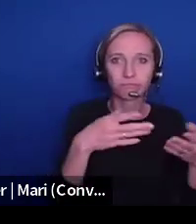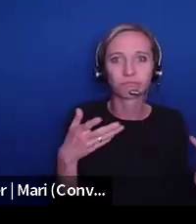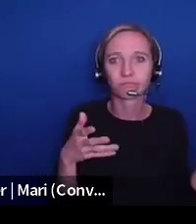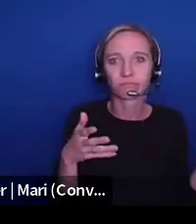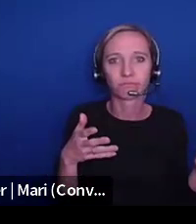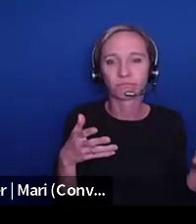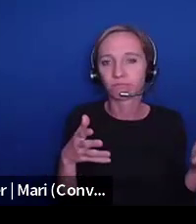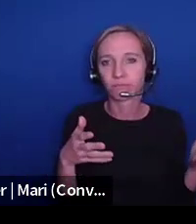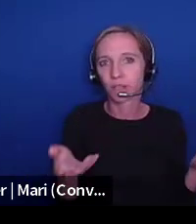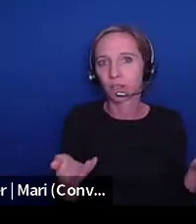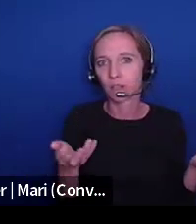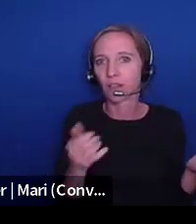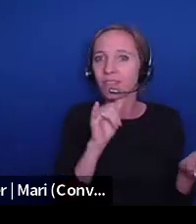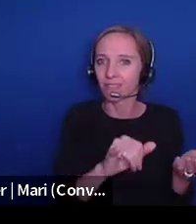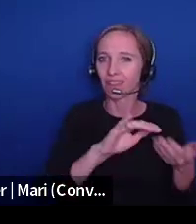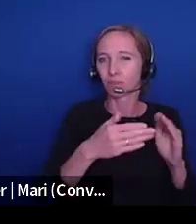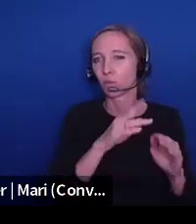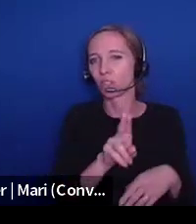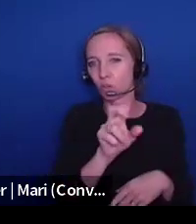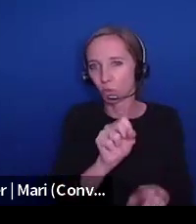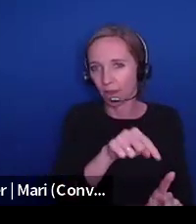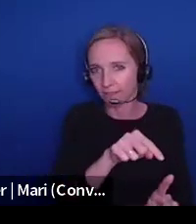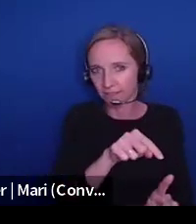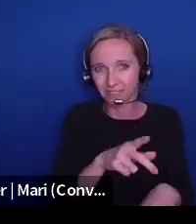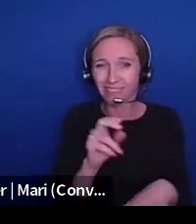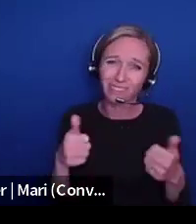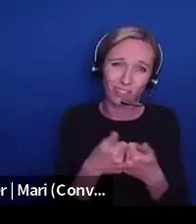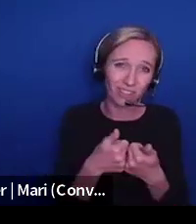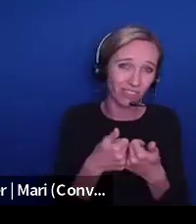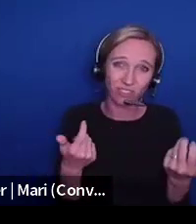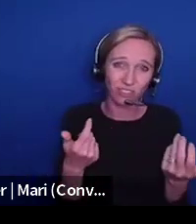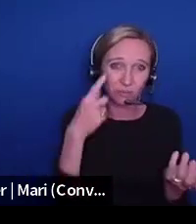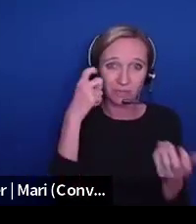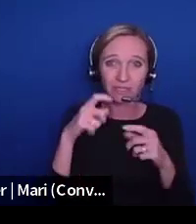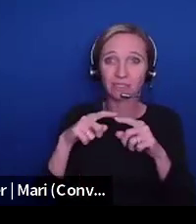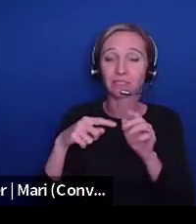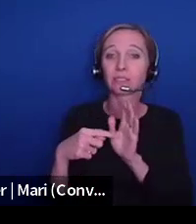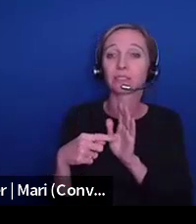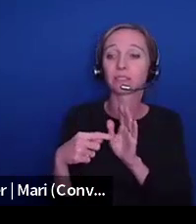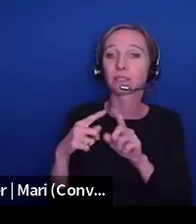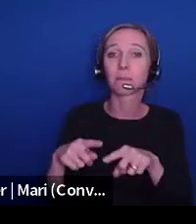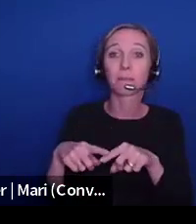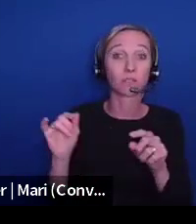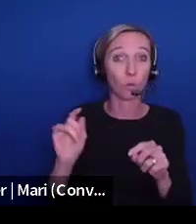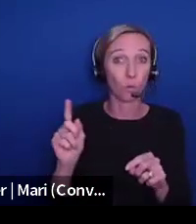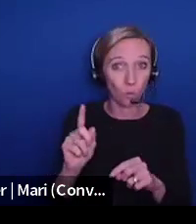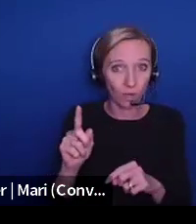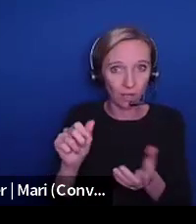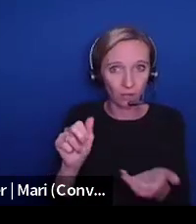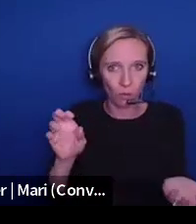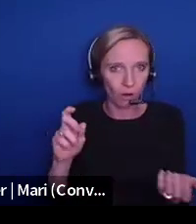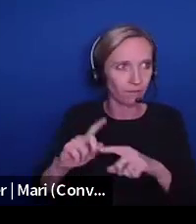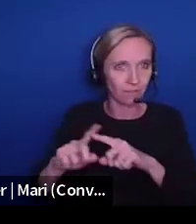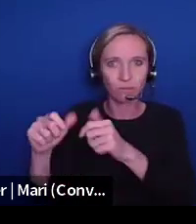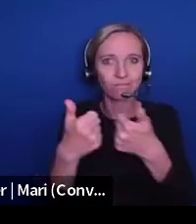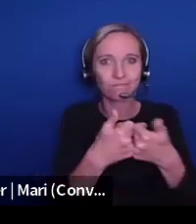on that community in the US. And it is a little challenging because depending on where you are, there you have different